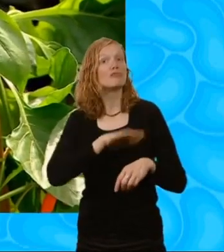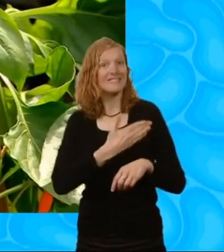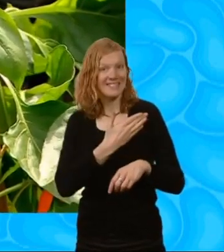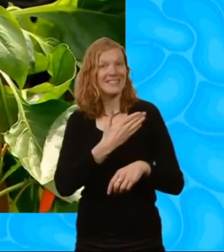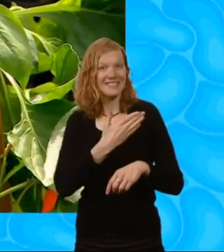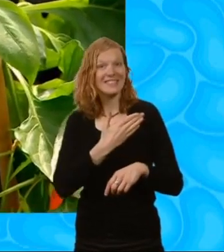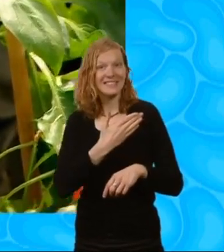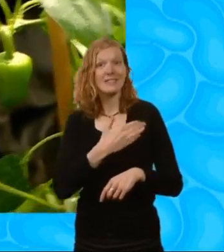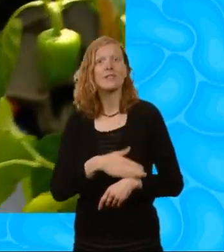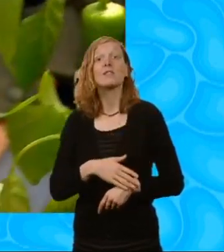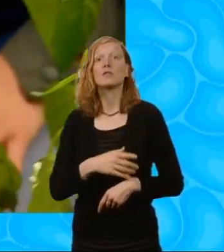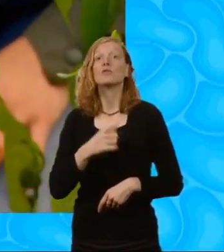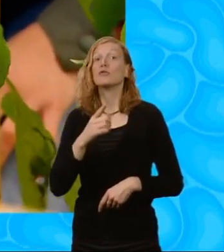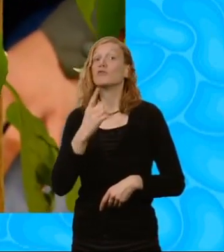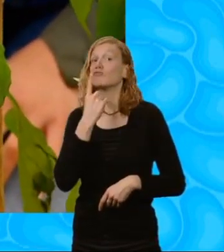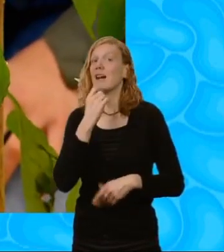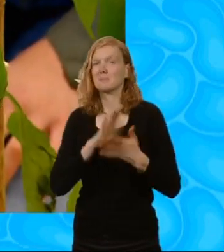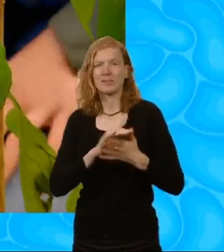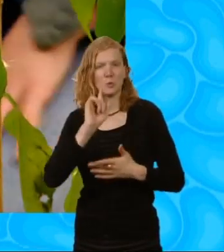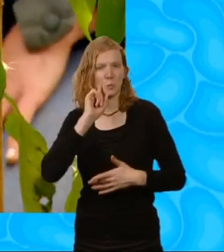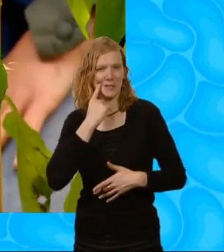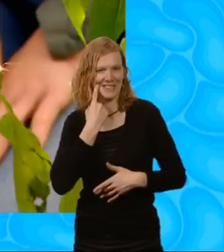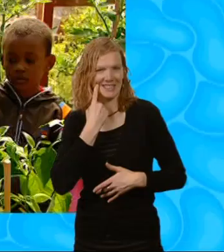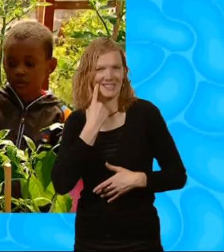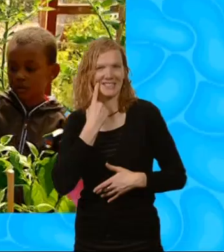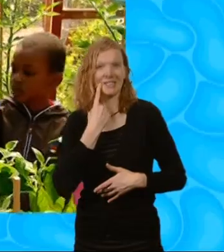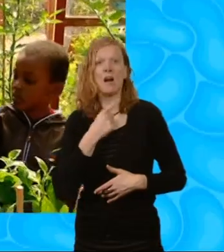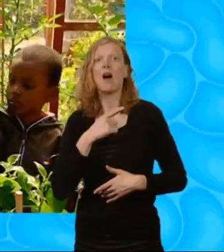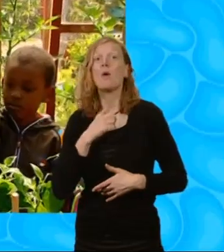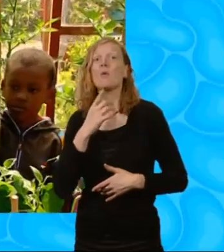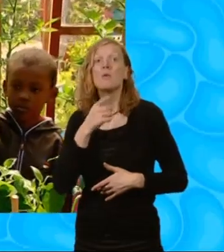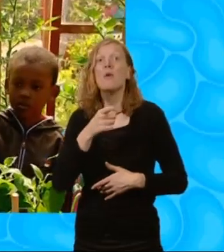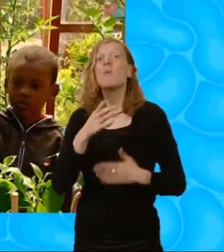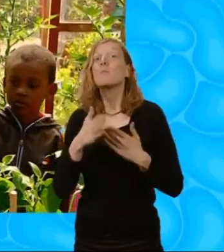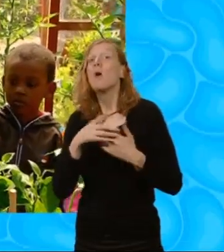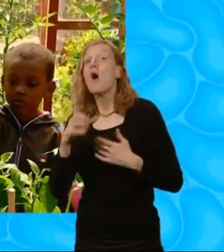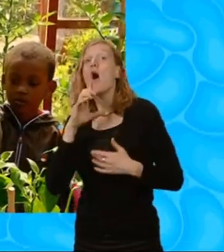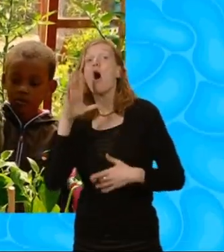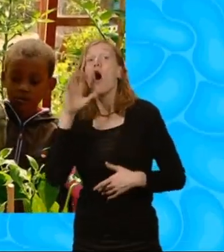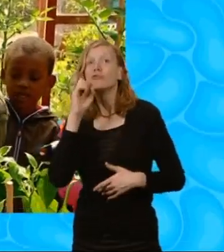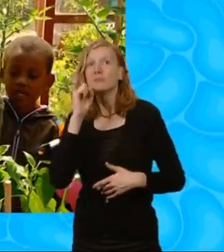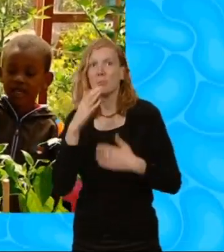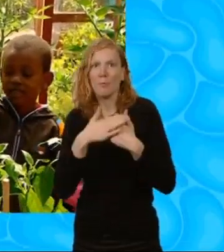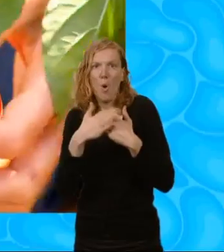the sweetest when they're red and when they're orange. So, should we pick some peppers?